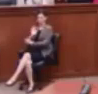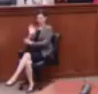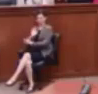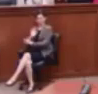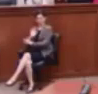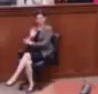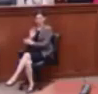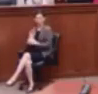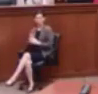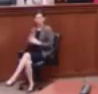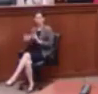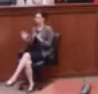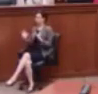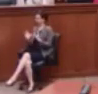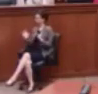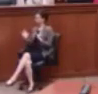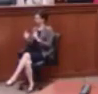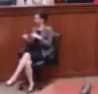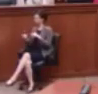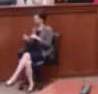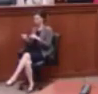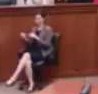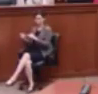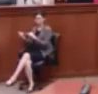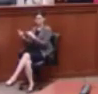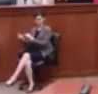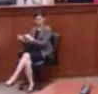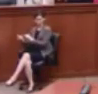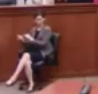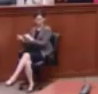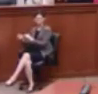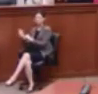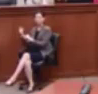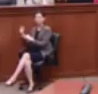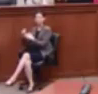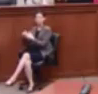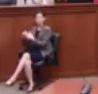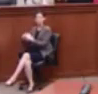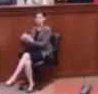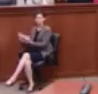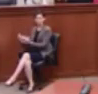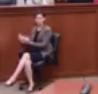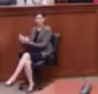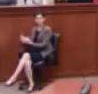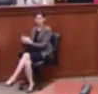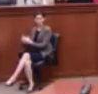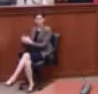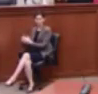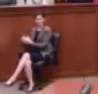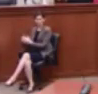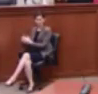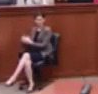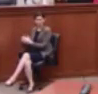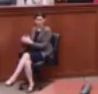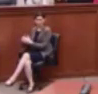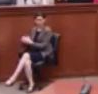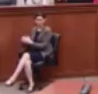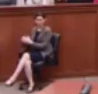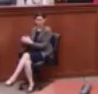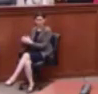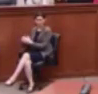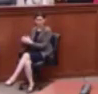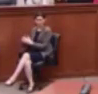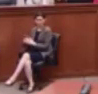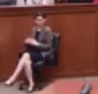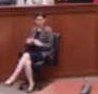we've increased credentials, more students are graduating, but the problem is that they are not